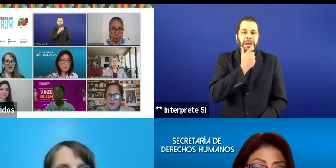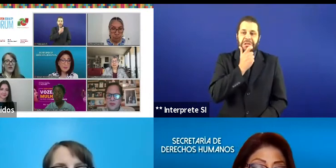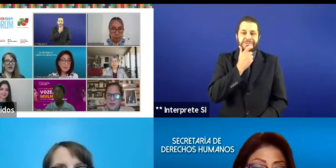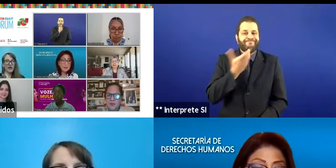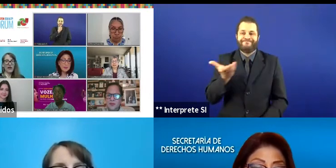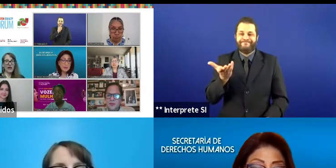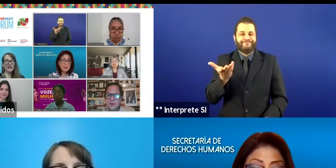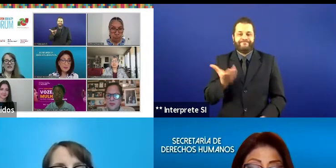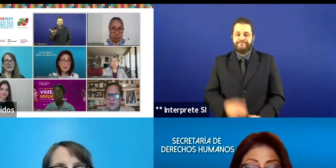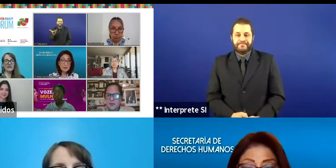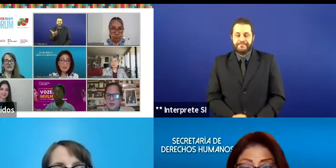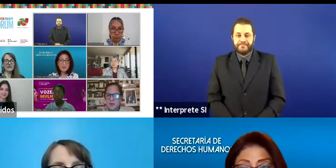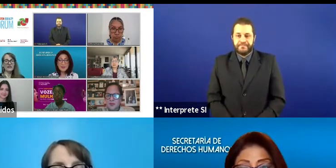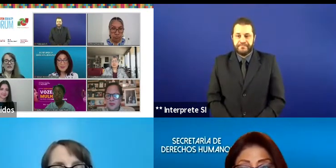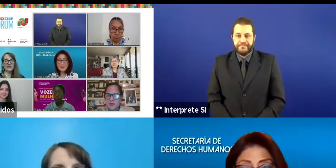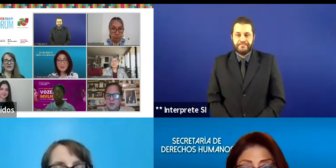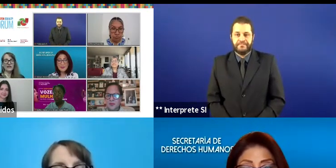Hear me better now?